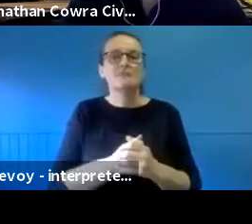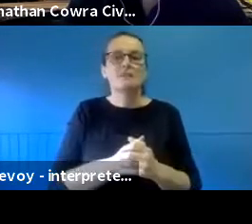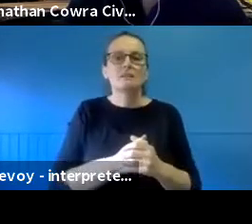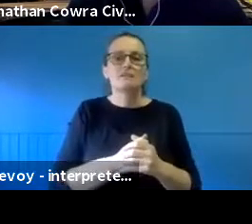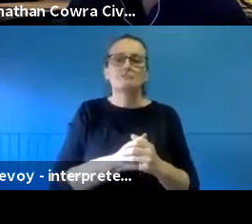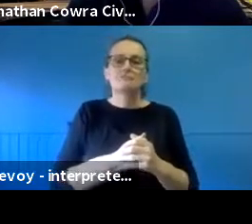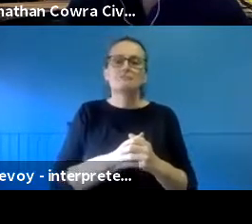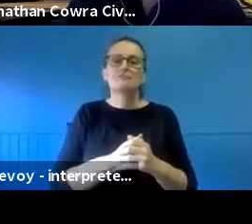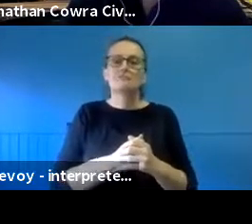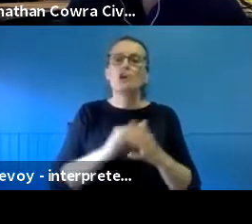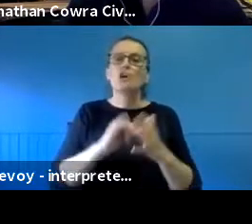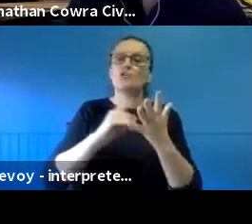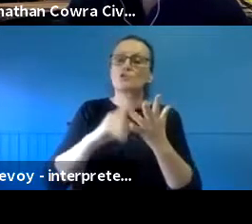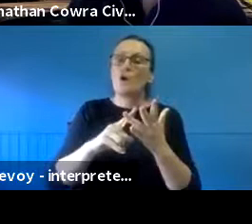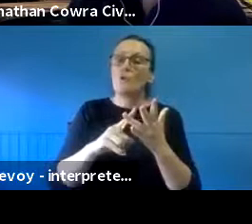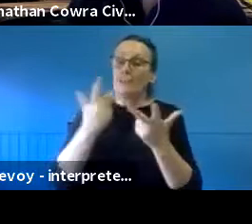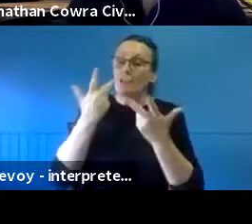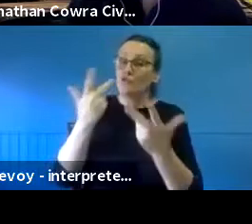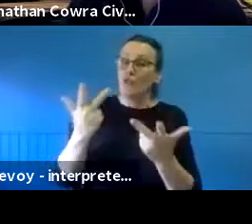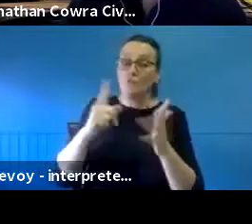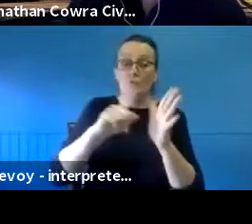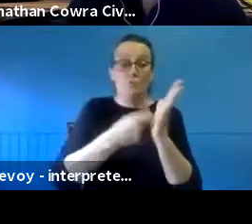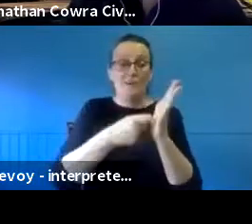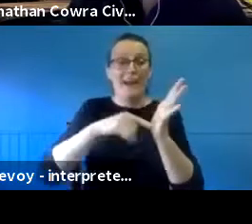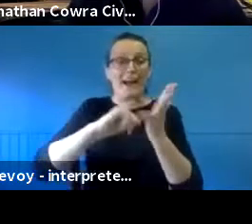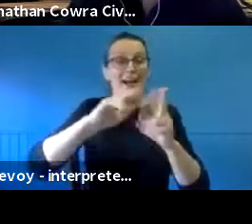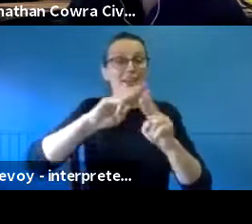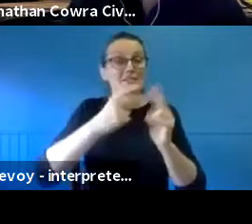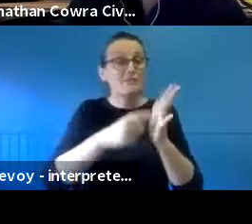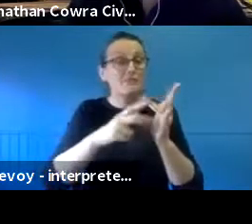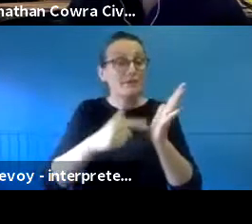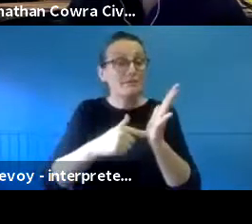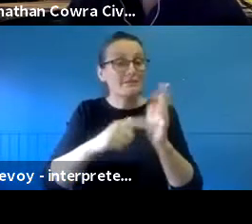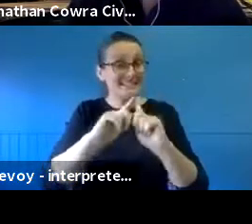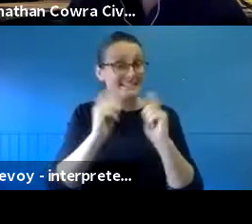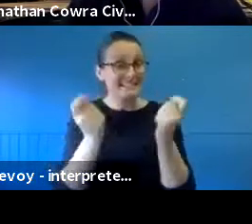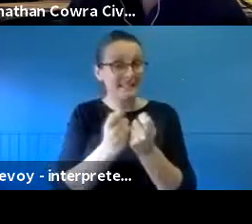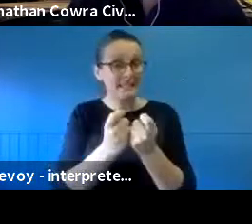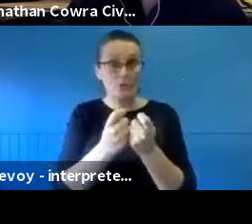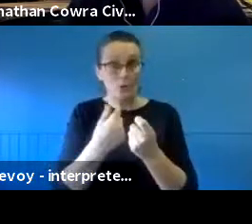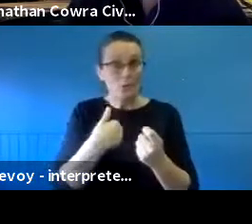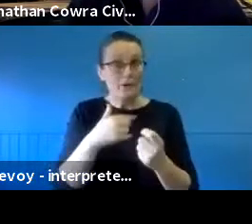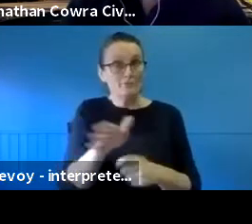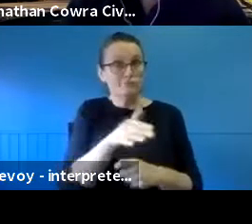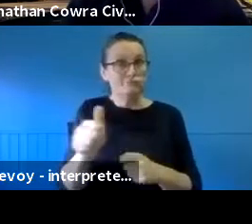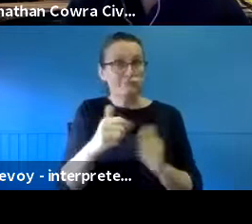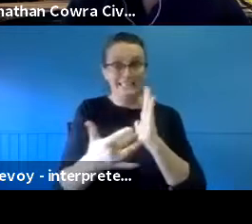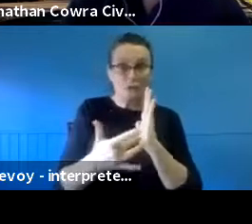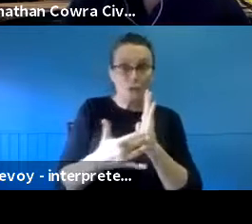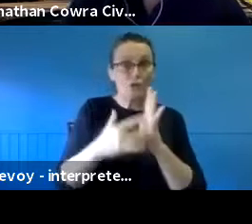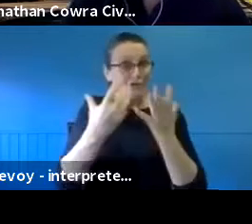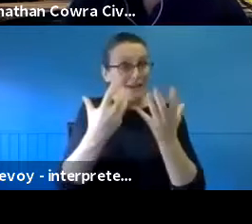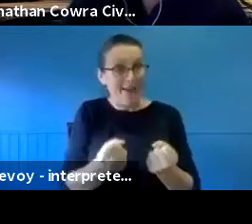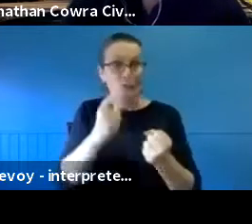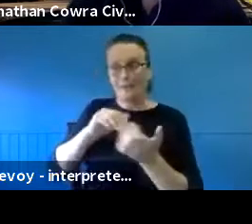way because it demonstrated a lot of what the Arts Front project and the Arts Front team were very good at. And it was interesting